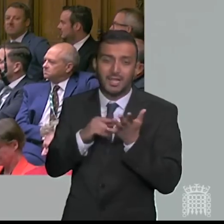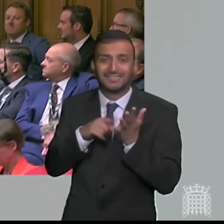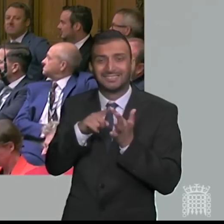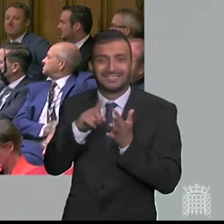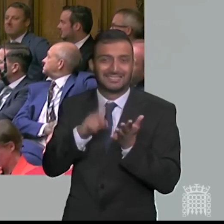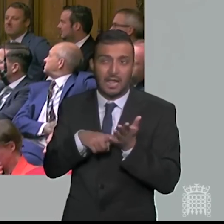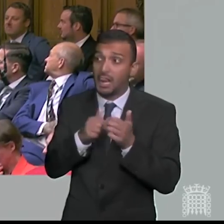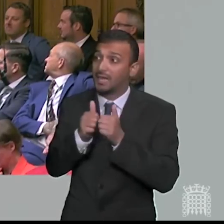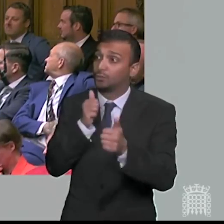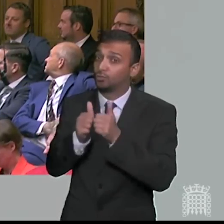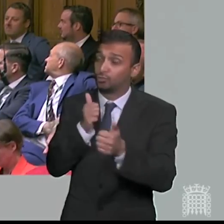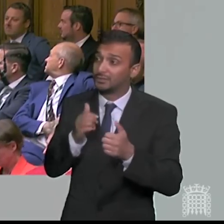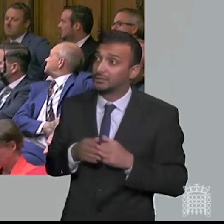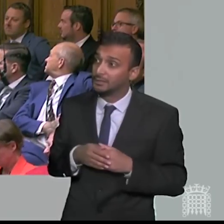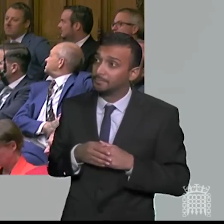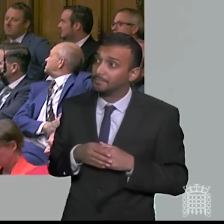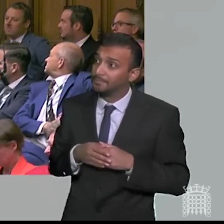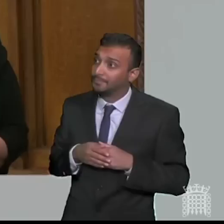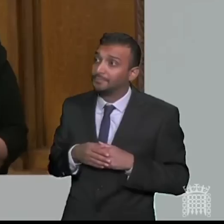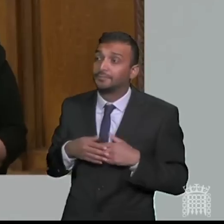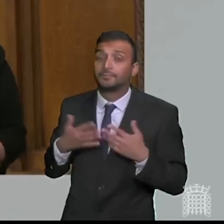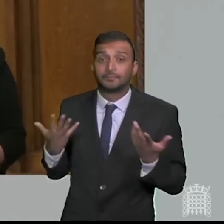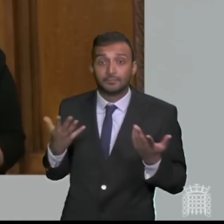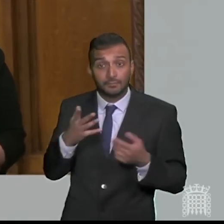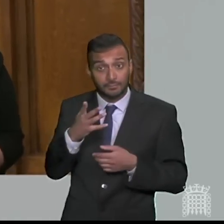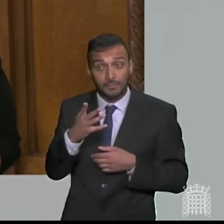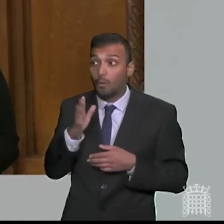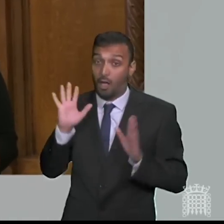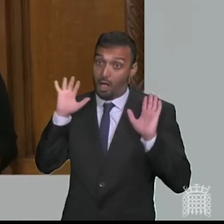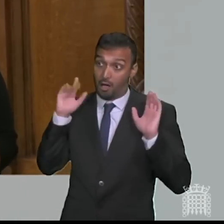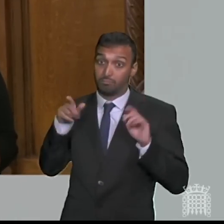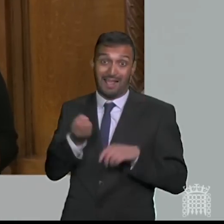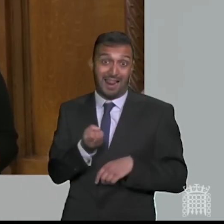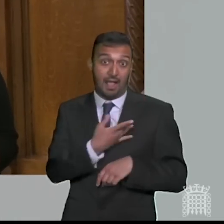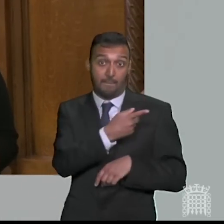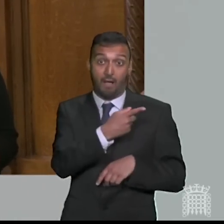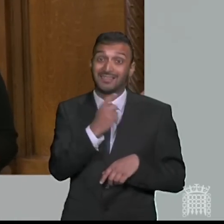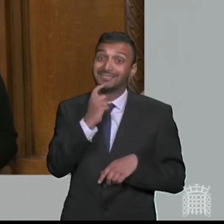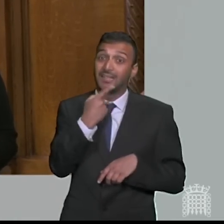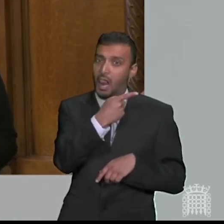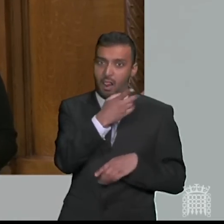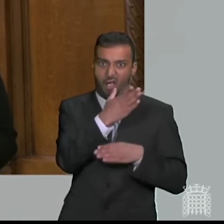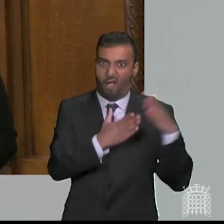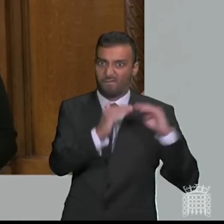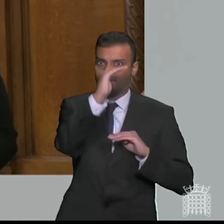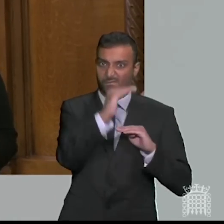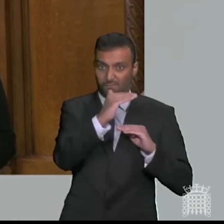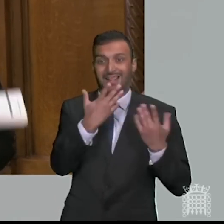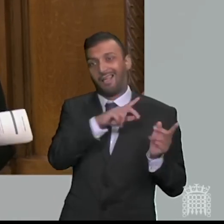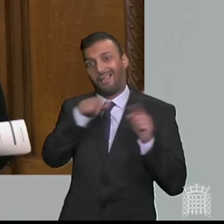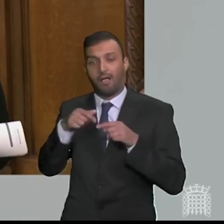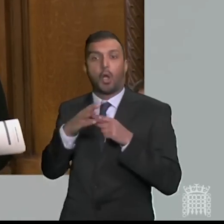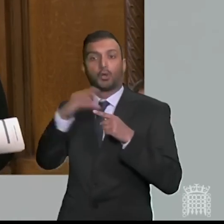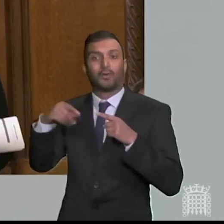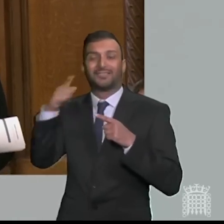House. I don't know where they're laughing, Mr Speaker, because steel production halved under Labour. I've stood up many times in this House to talk about the importance of steel, not